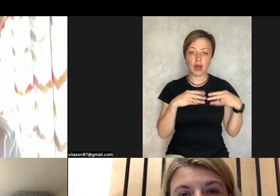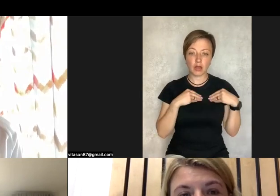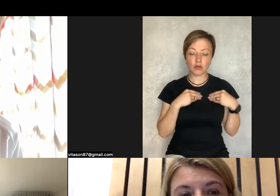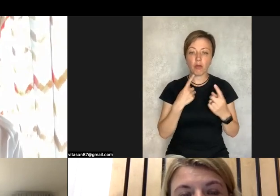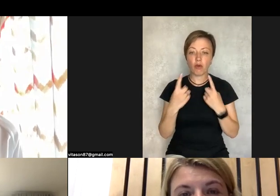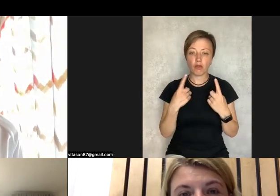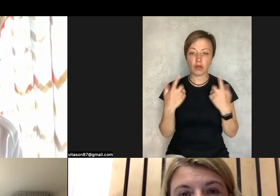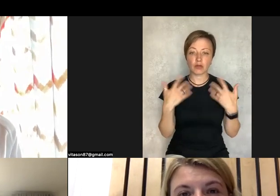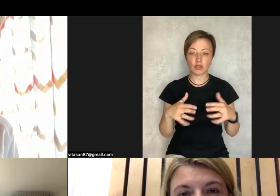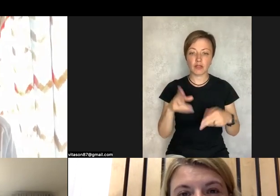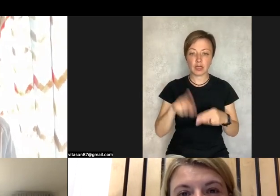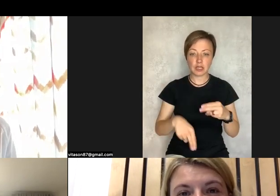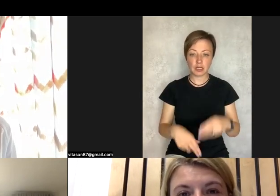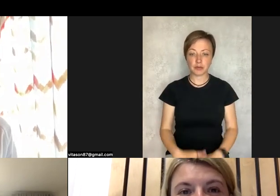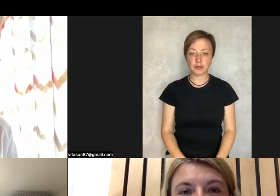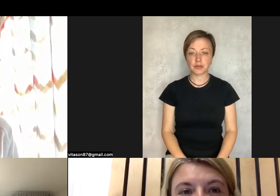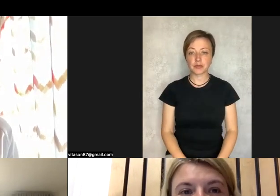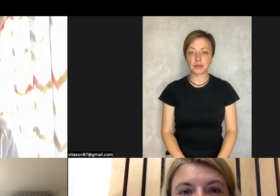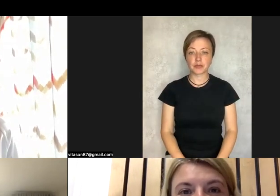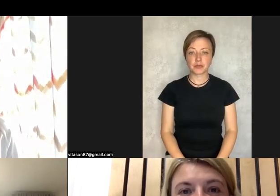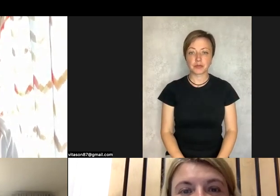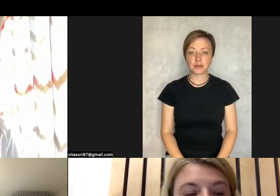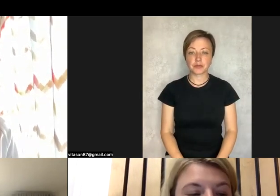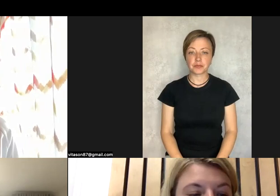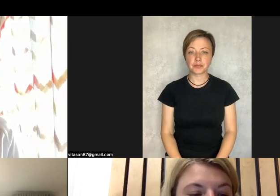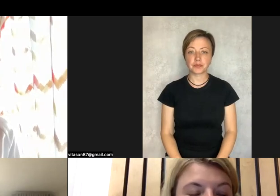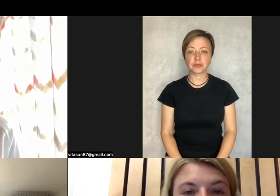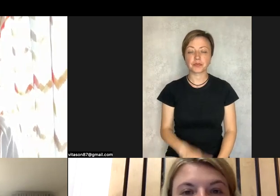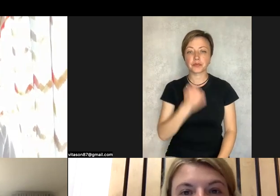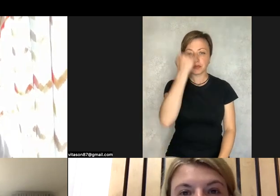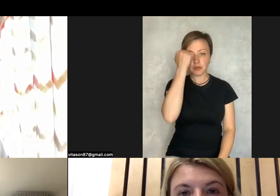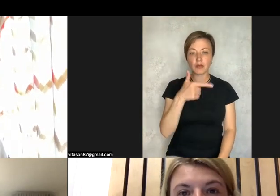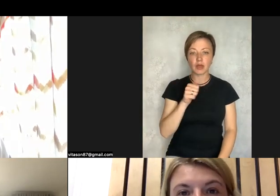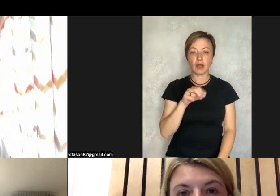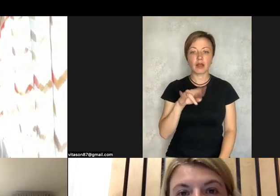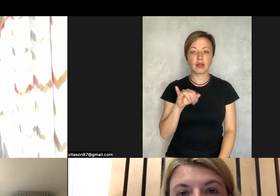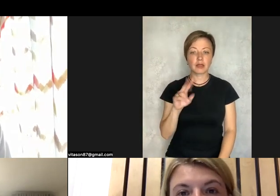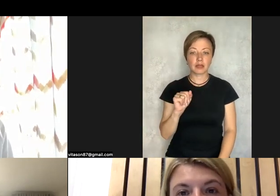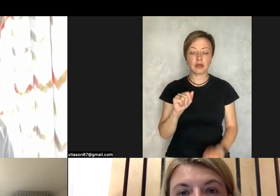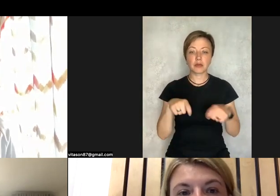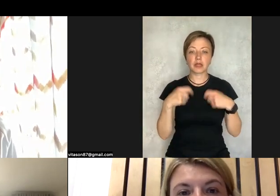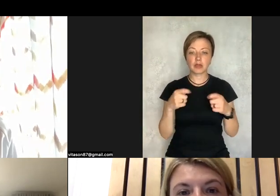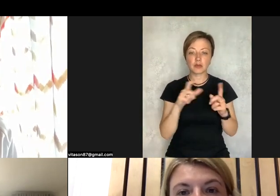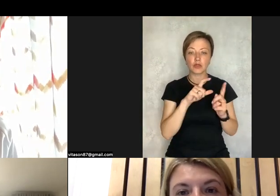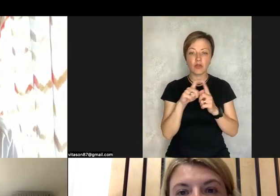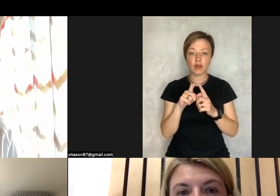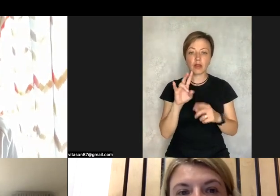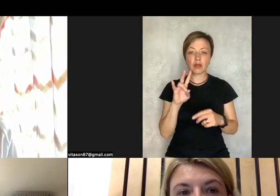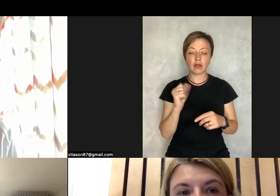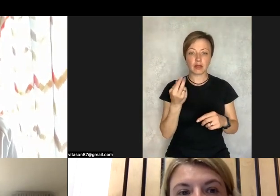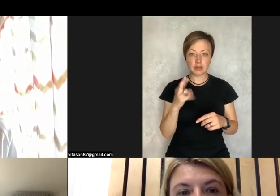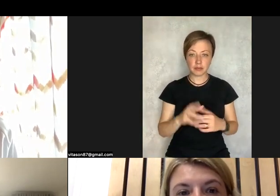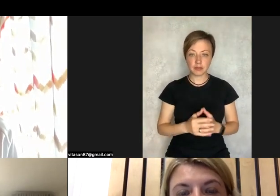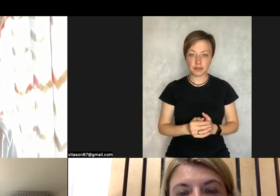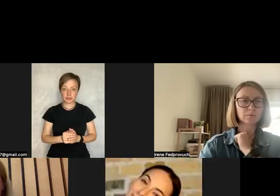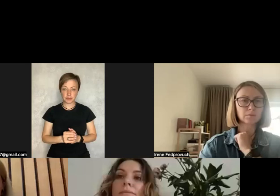As to recommendations, I believe we could talk about them together in the end. Thank you, Helena. I suggest we now pass